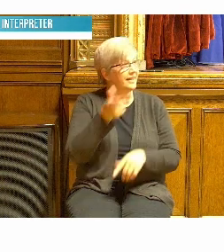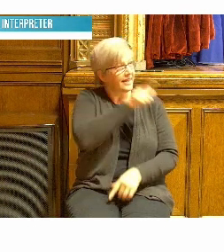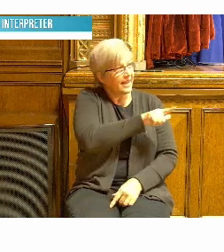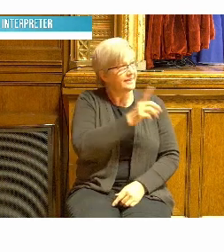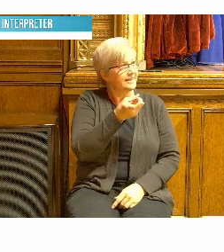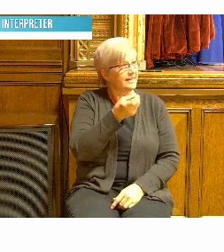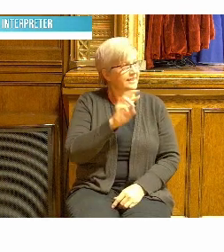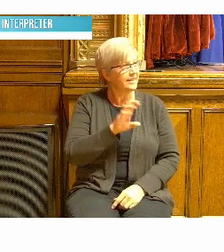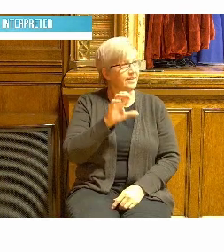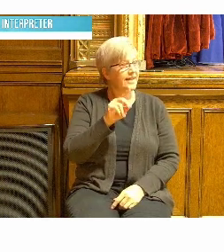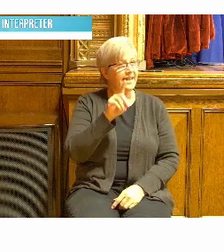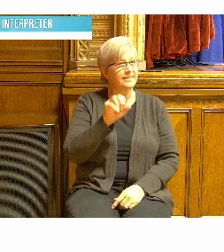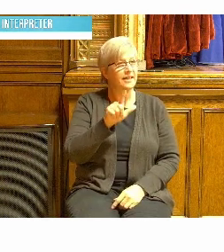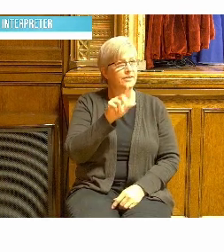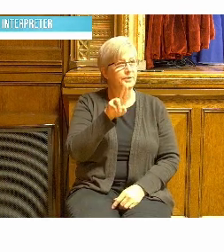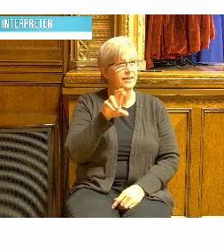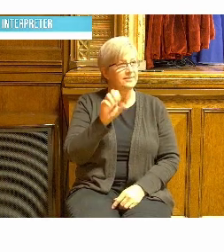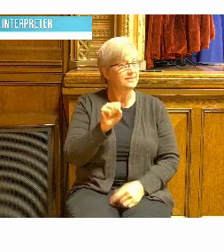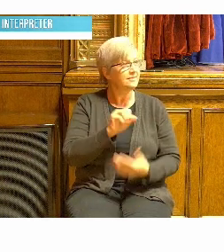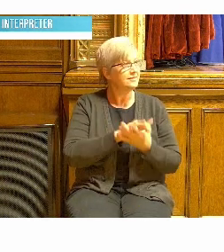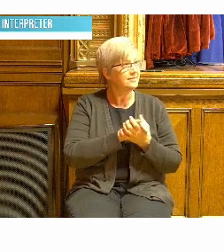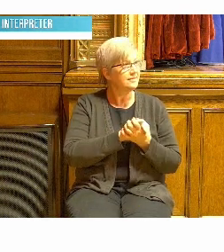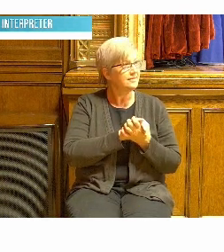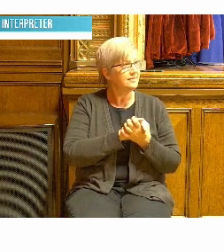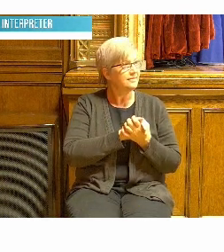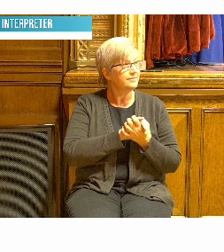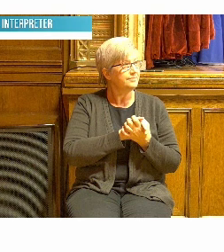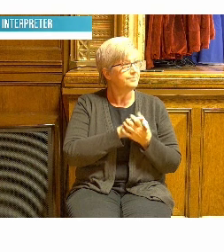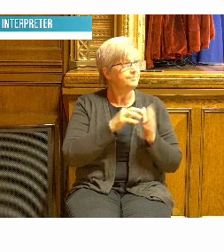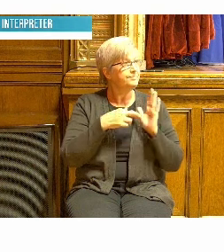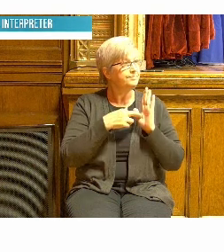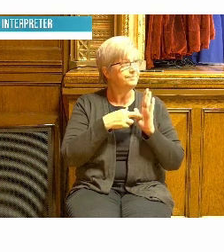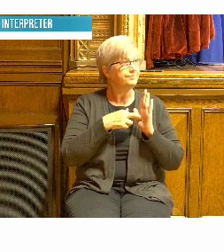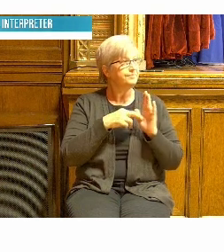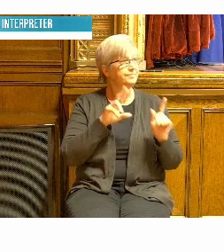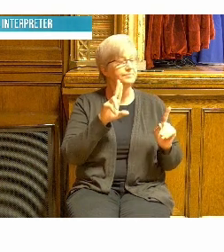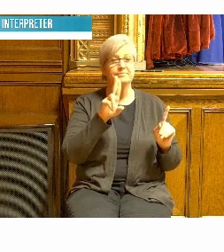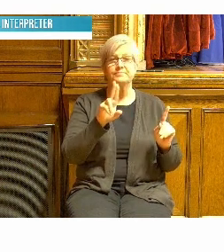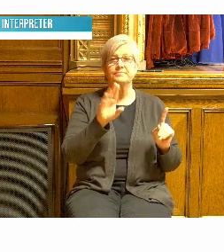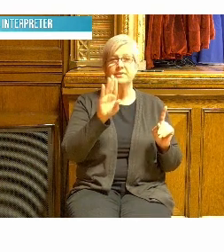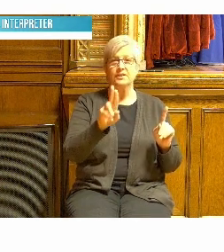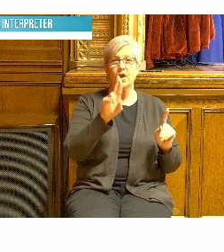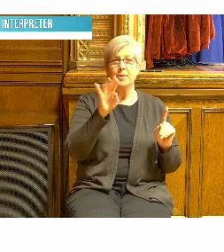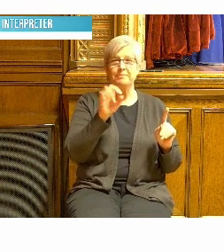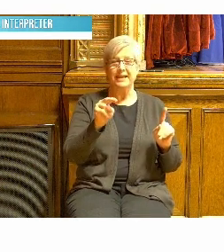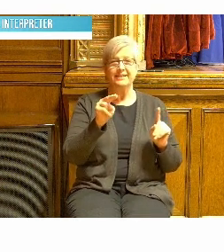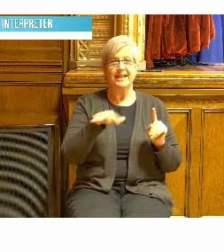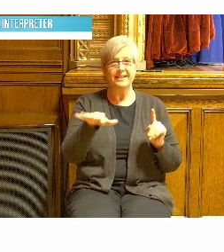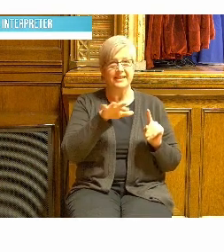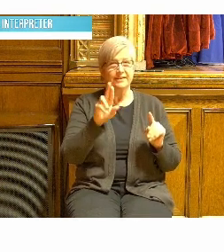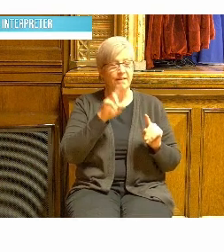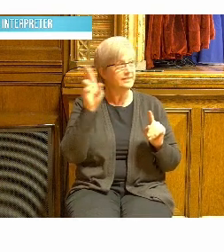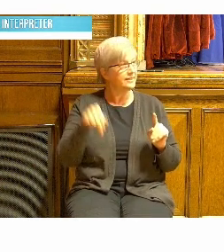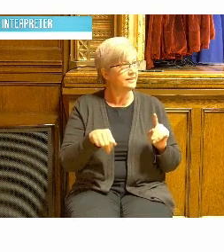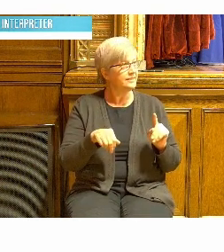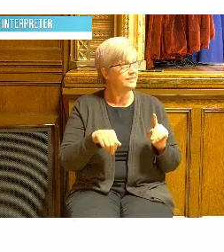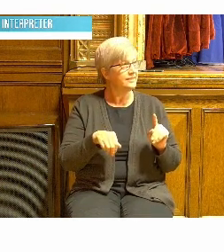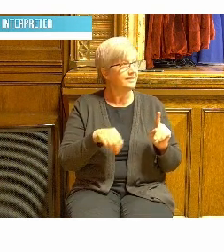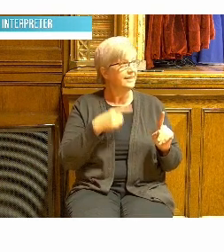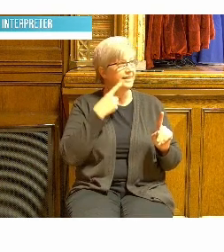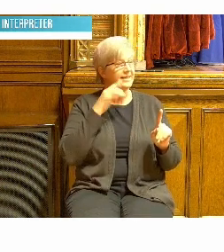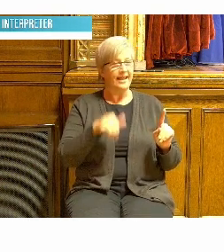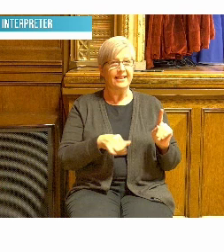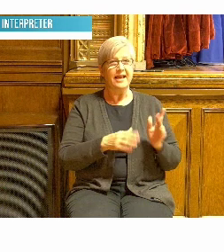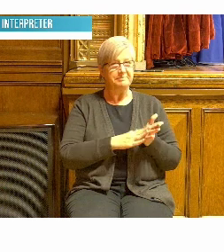have Dr. Candace Lucas, representing the Urban League of Rochester. All right. Just had to say that. Thank